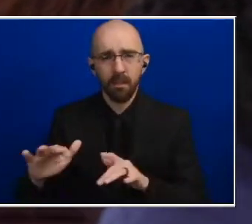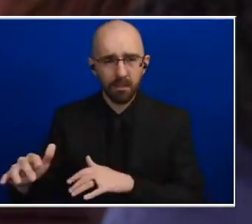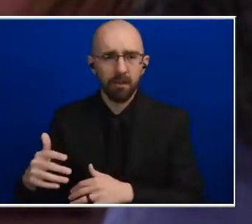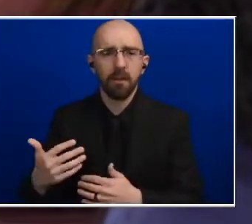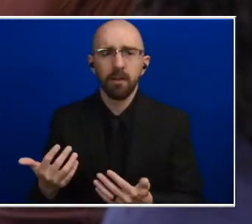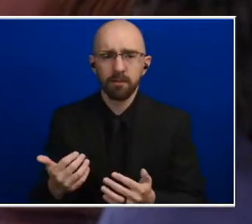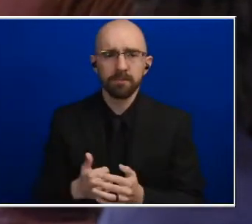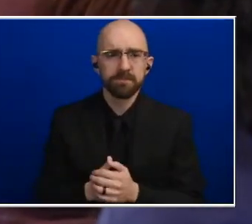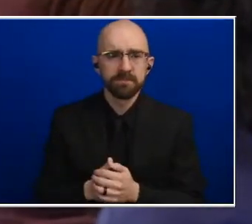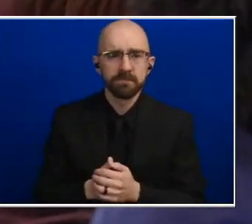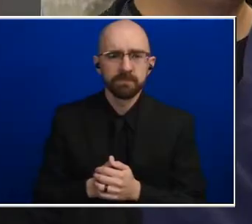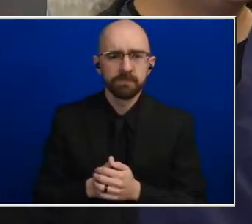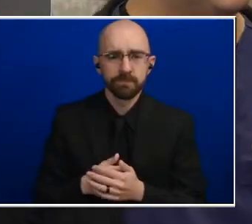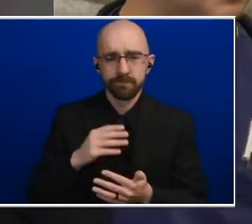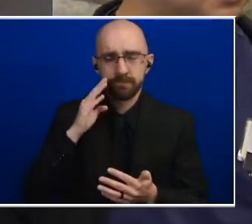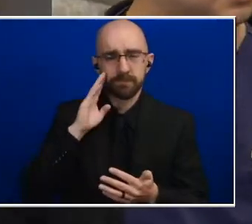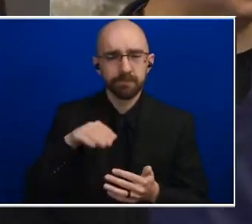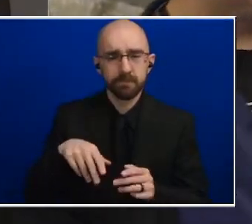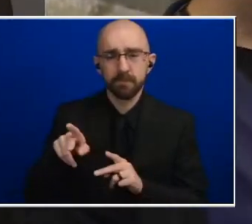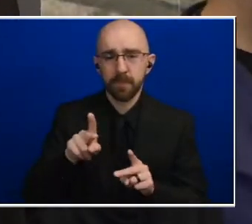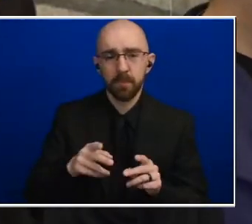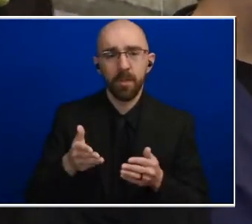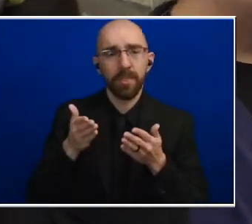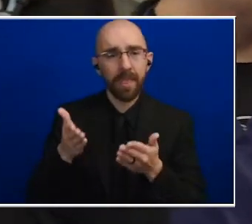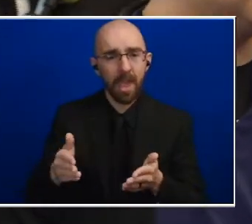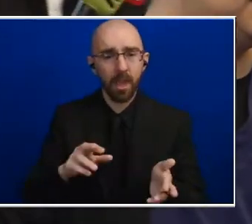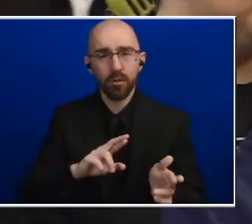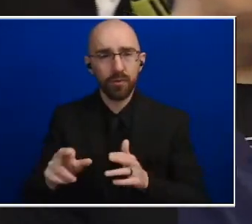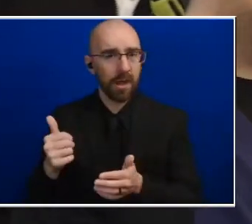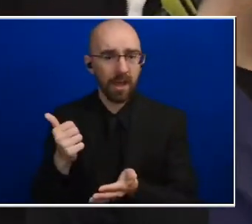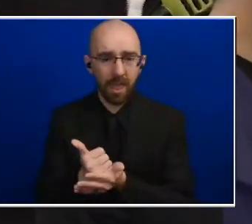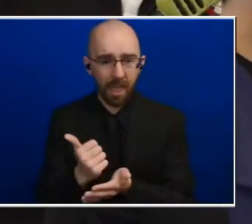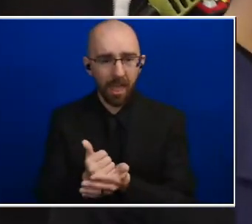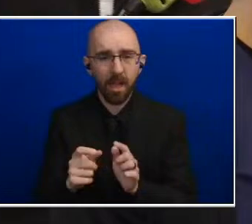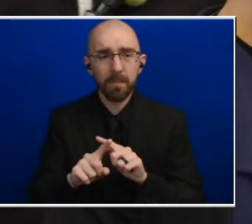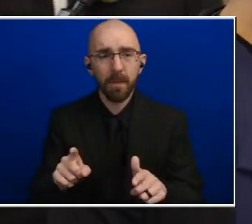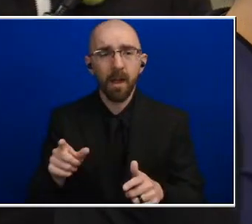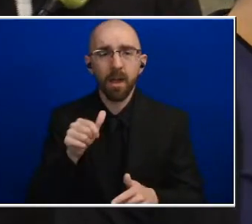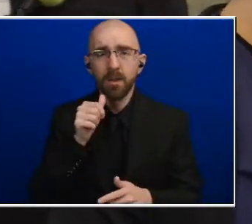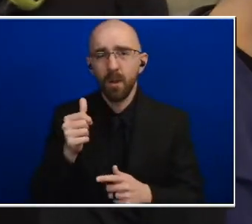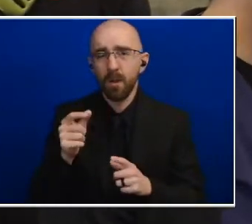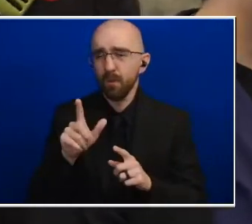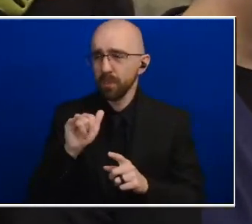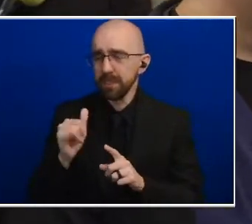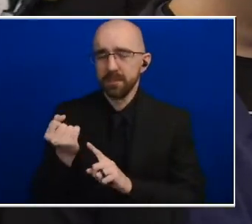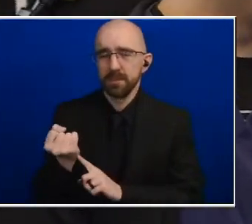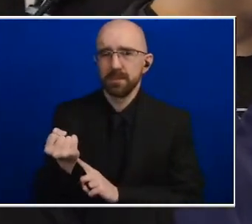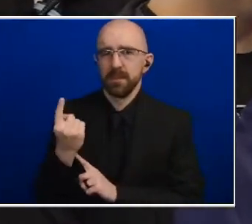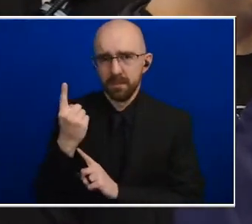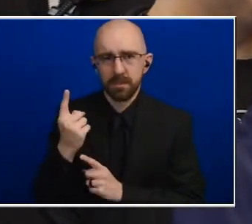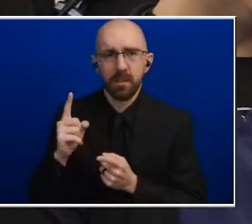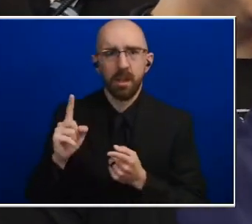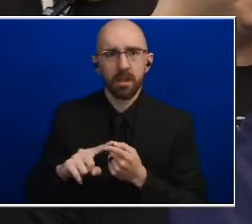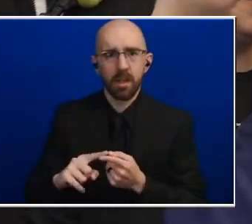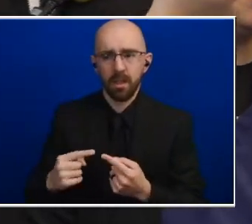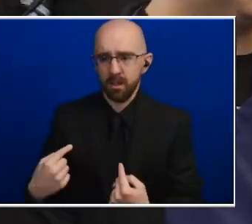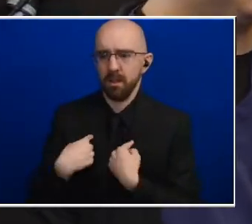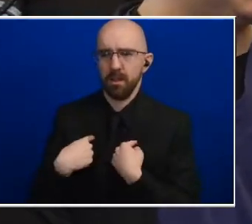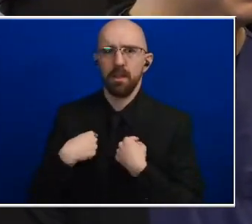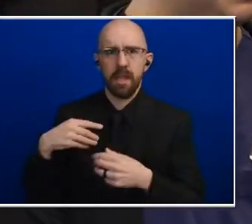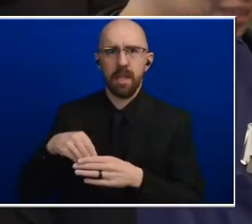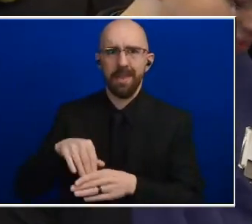you know people are there and ready to help. But you really don't understand it until it's you in the